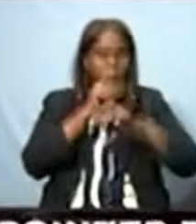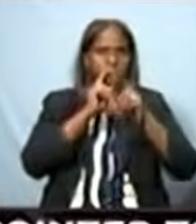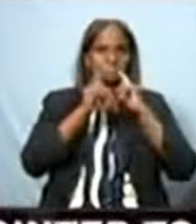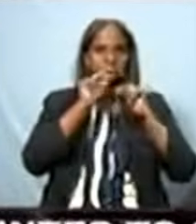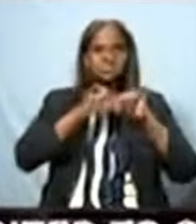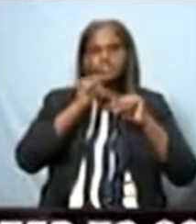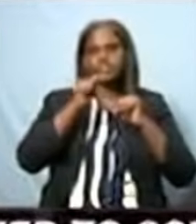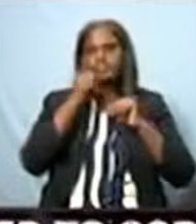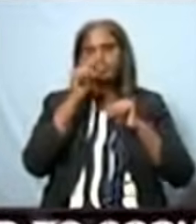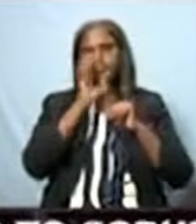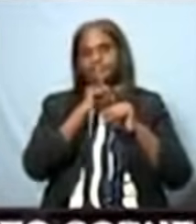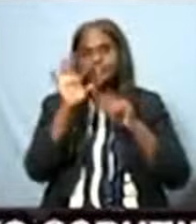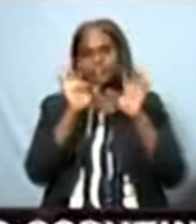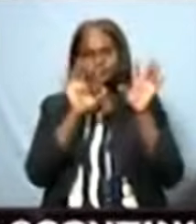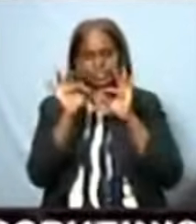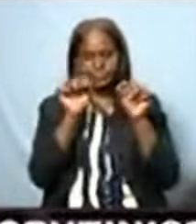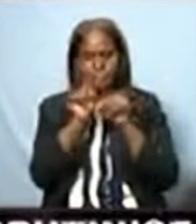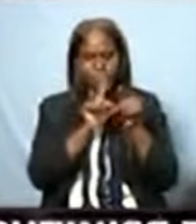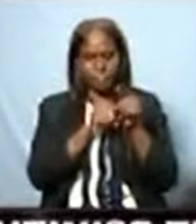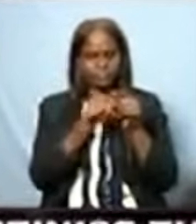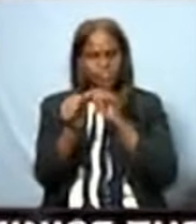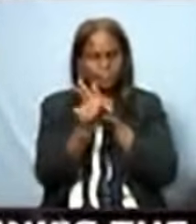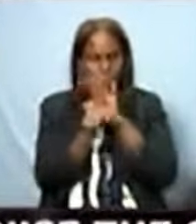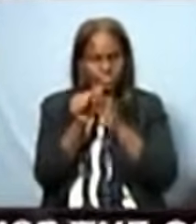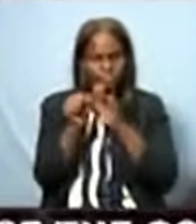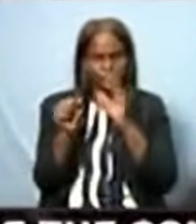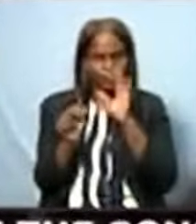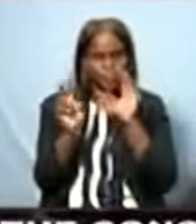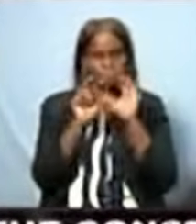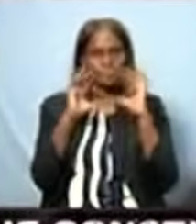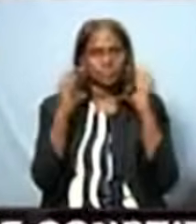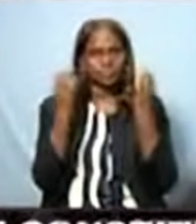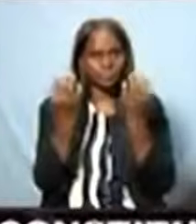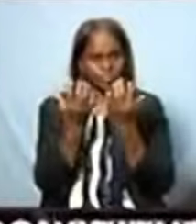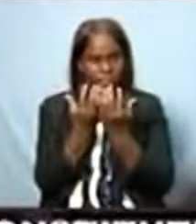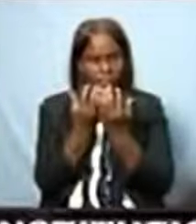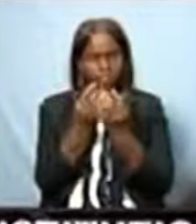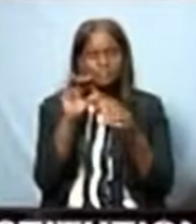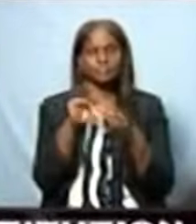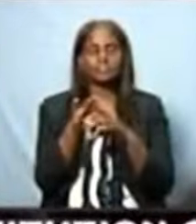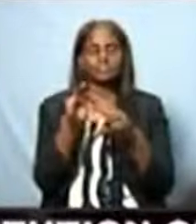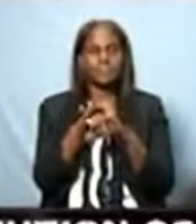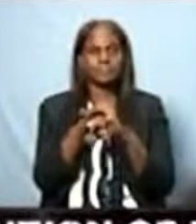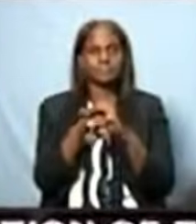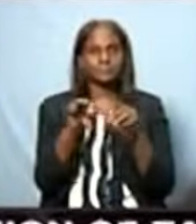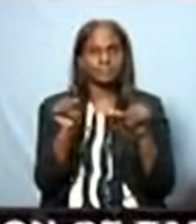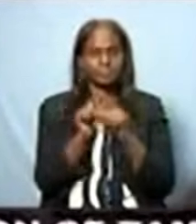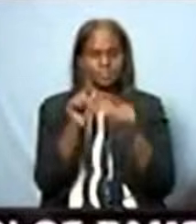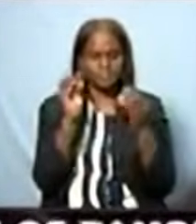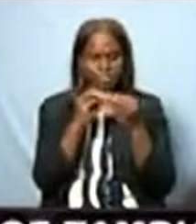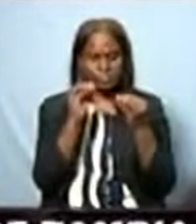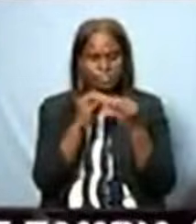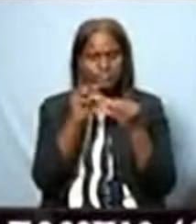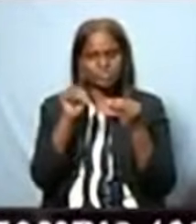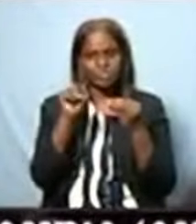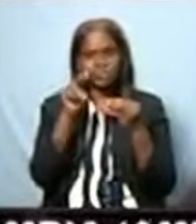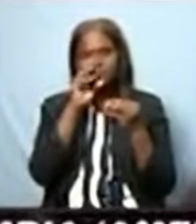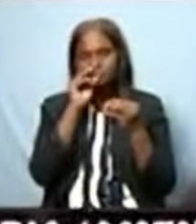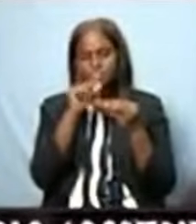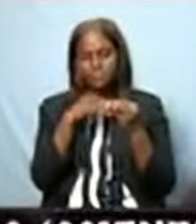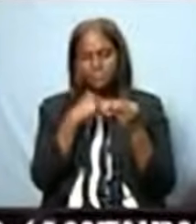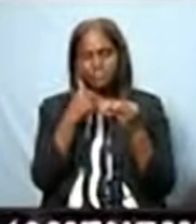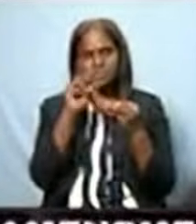say that nomination is a subset of the universal sort called election. And further, Mr. Speaker, I would like to